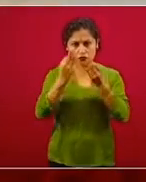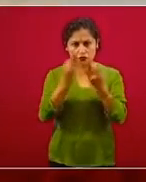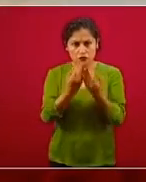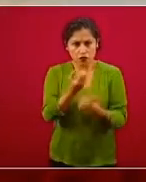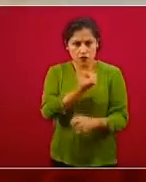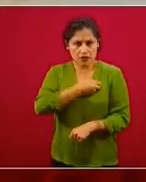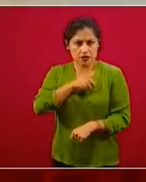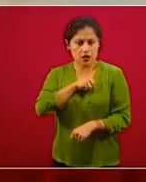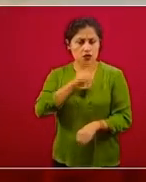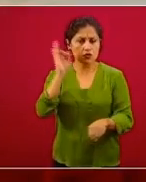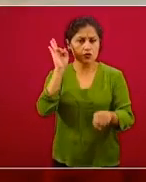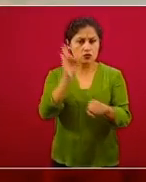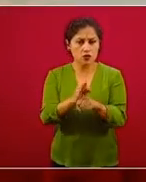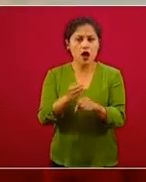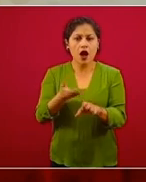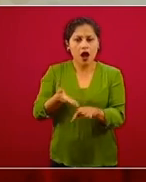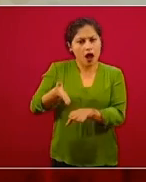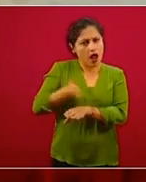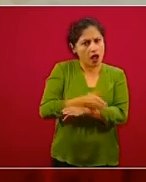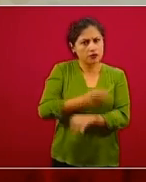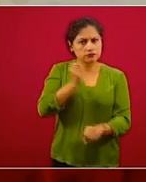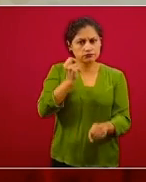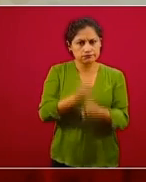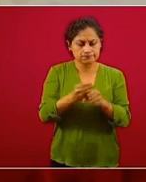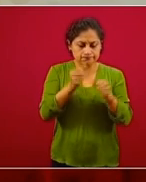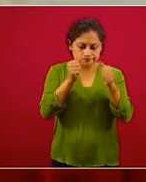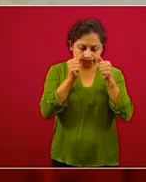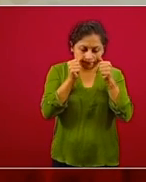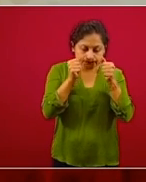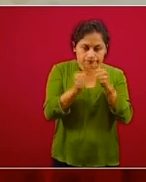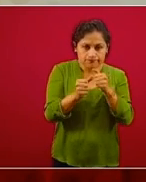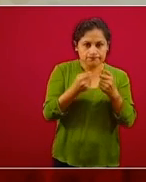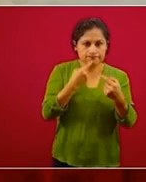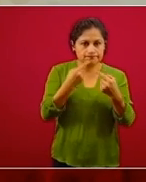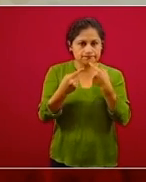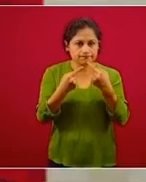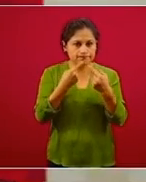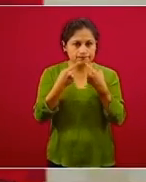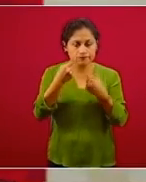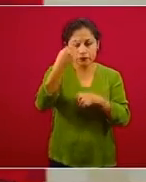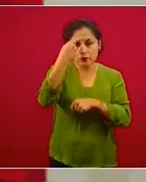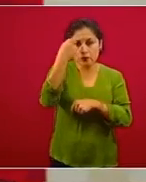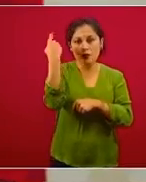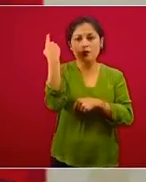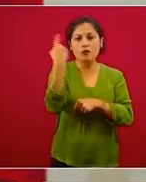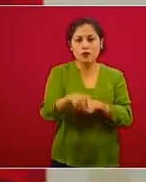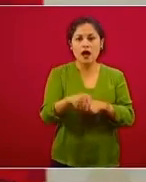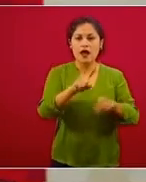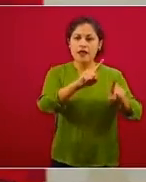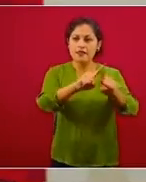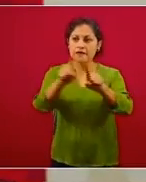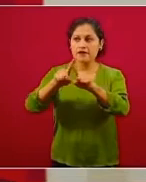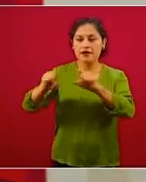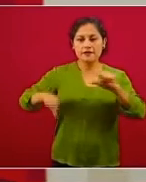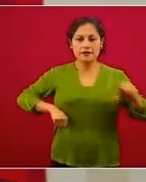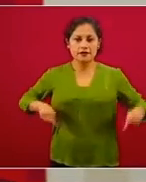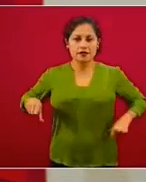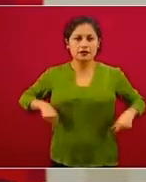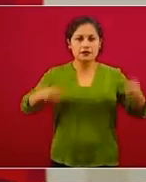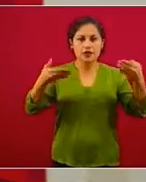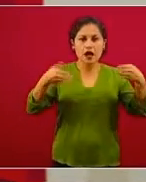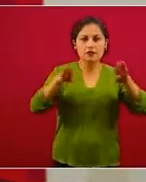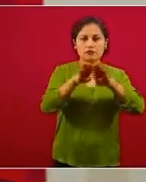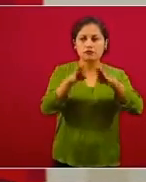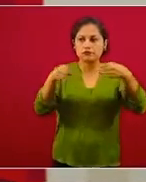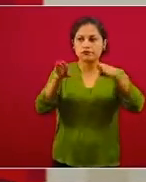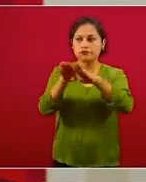designed by the government of Mexico were designed very carefully we wanted to look at what are the actions that make